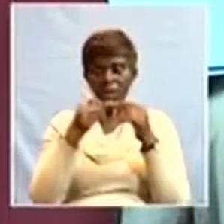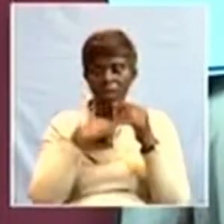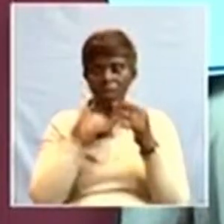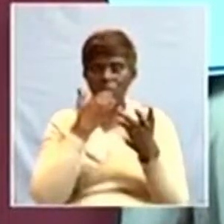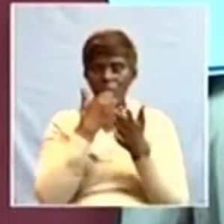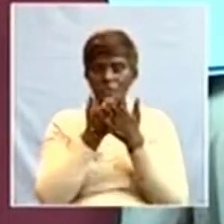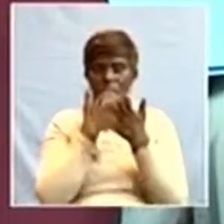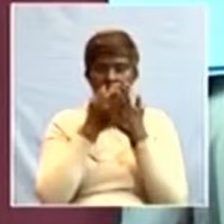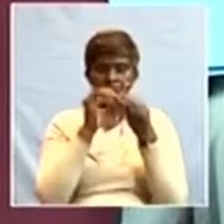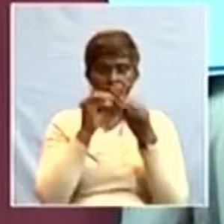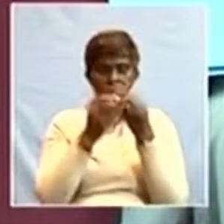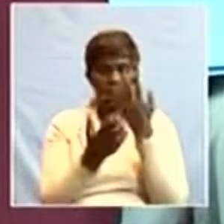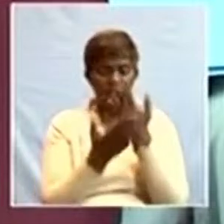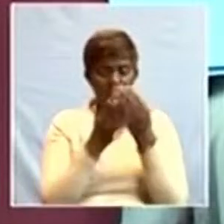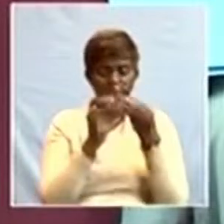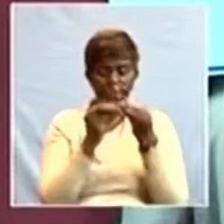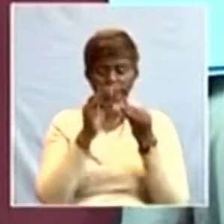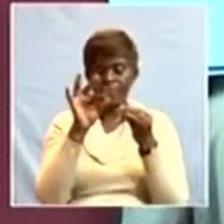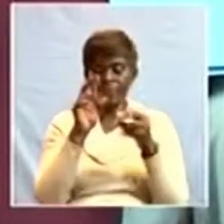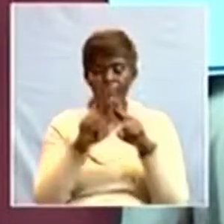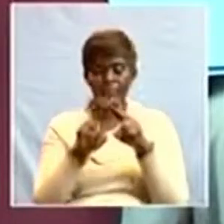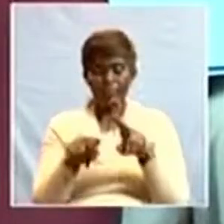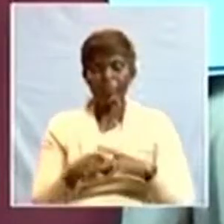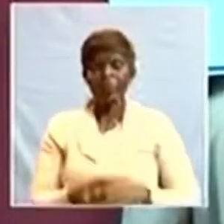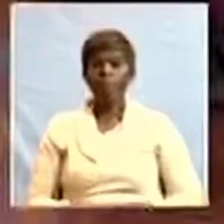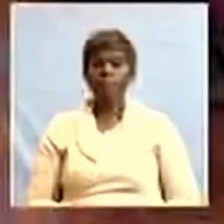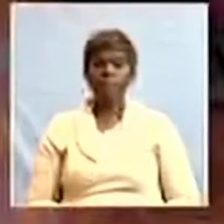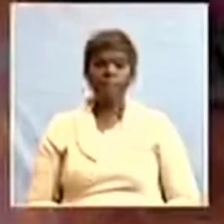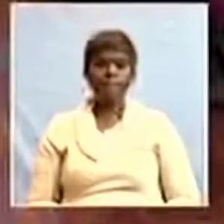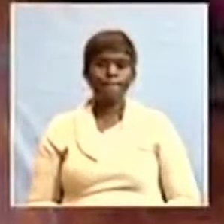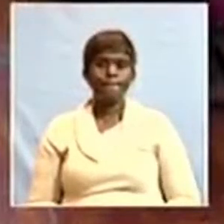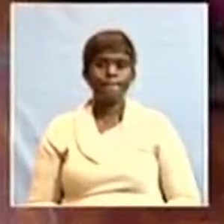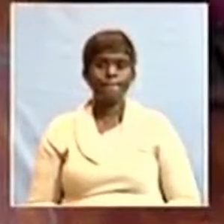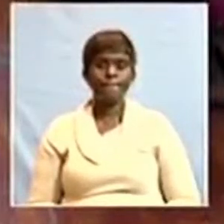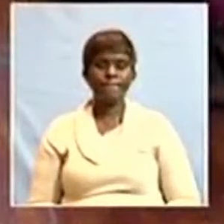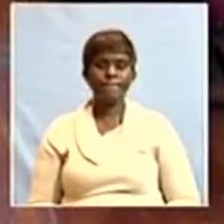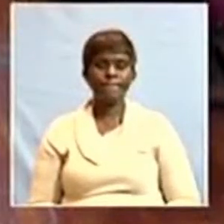at Appendix 9, Chair. Appendix 9. Yes.